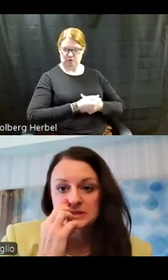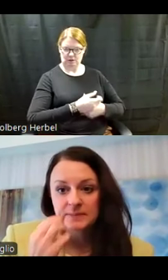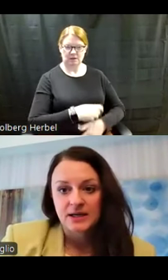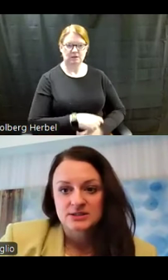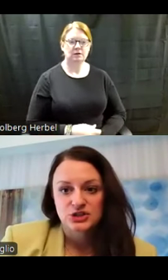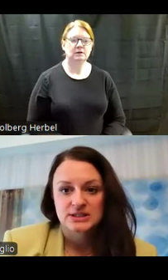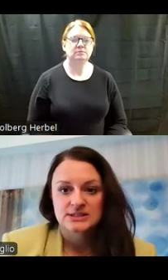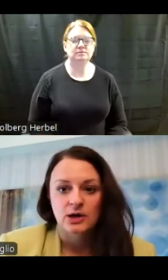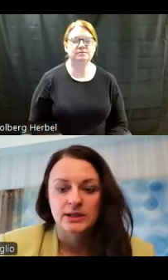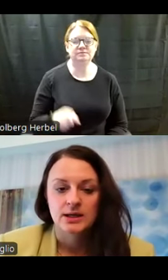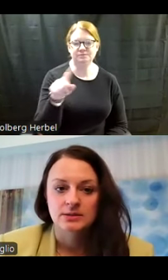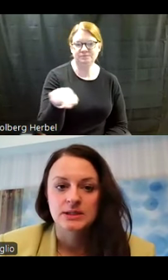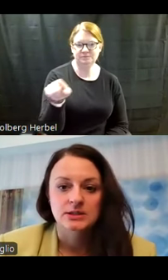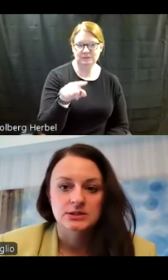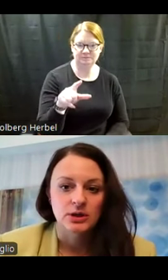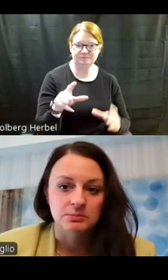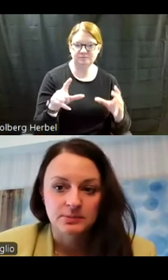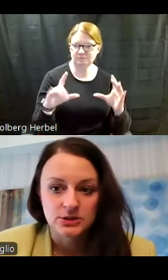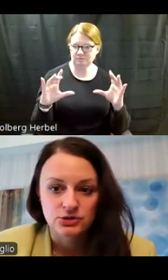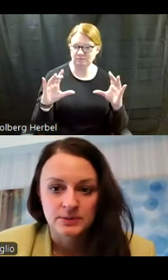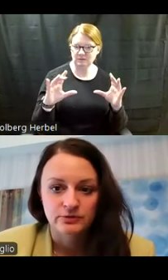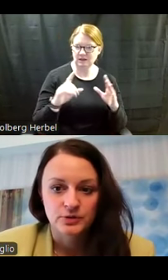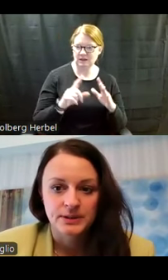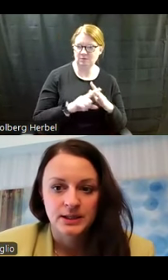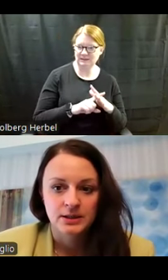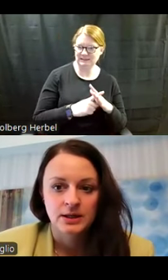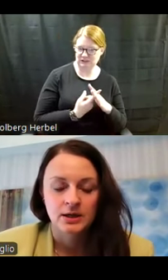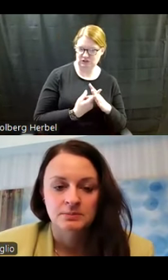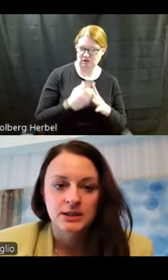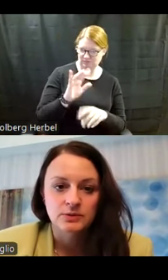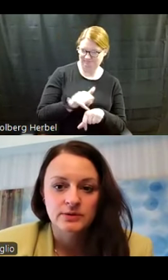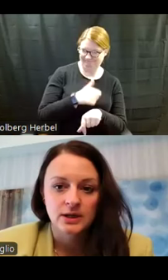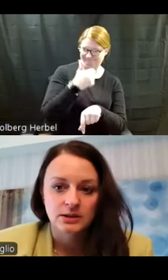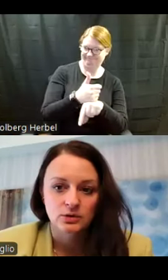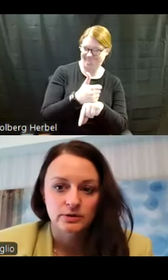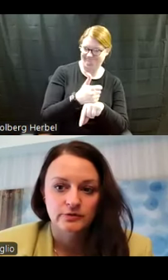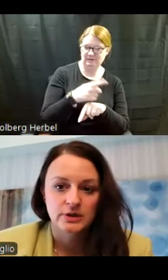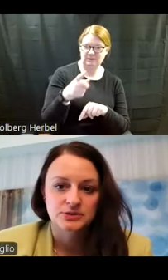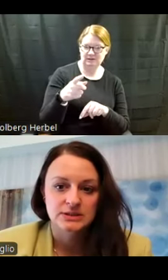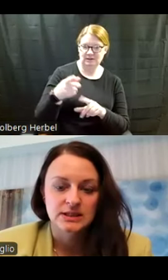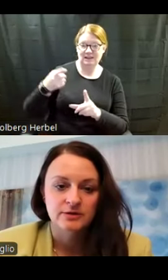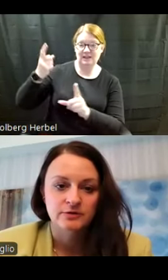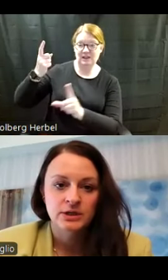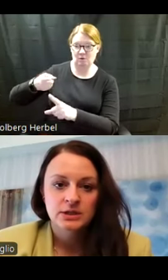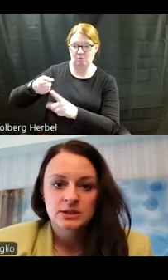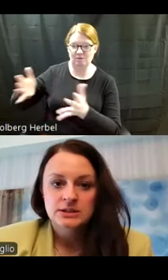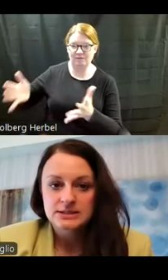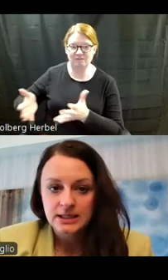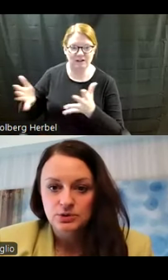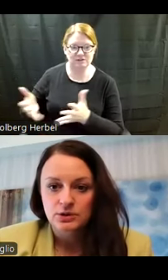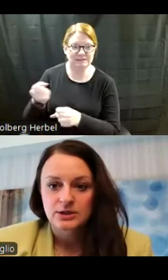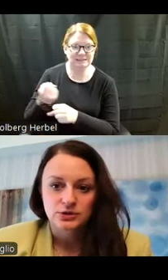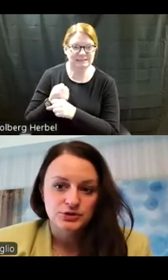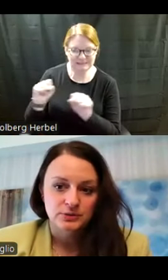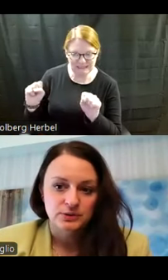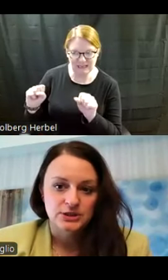So this schematic suggests how we can begin to implement trauma-informed care, again, with the end goal of fostering safe,